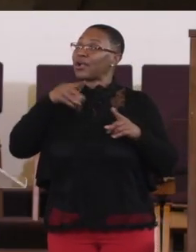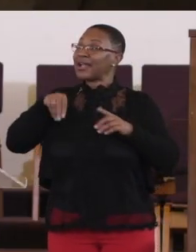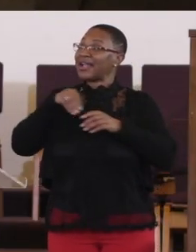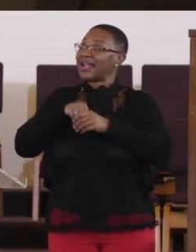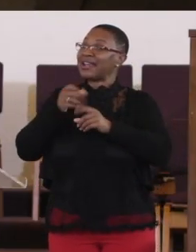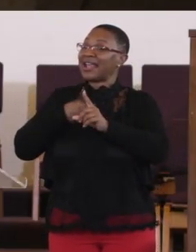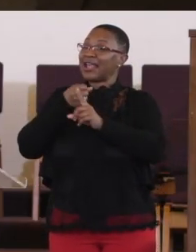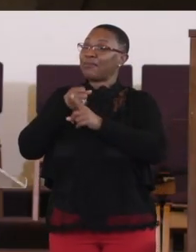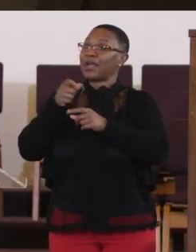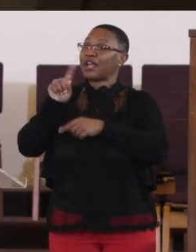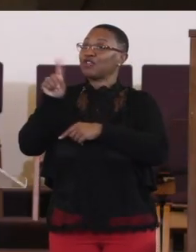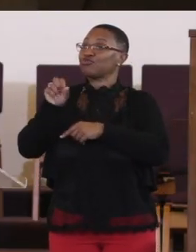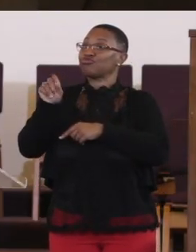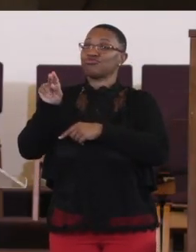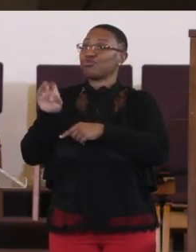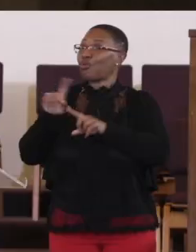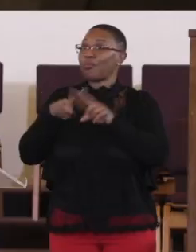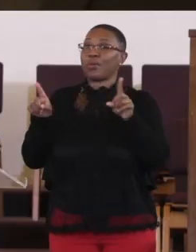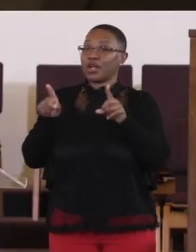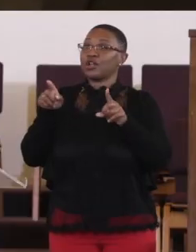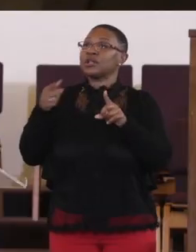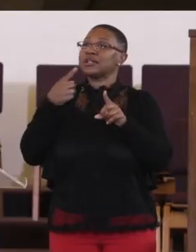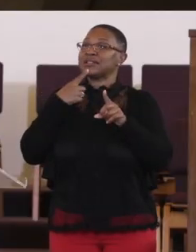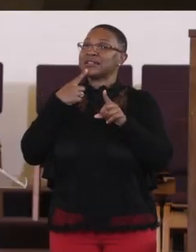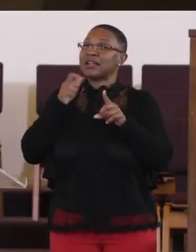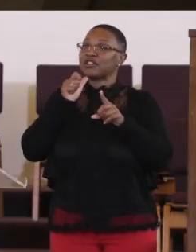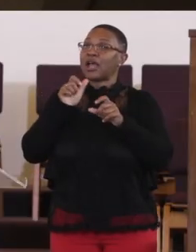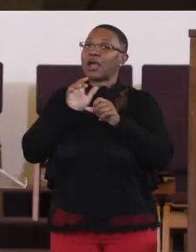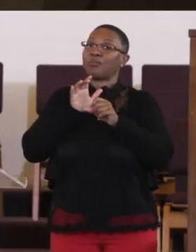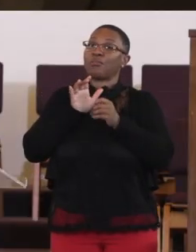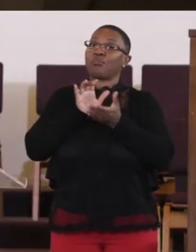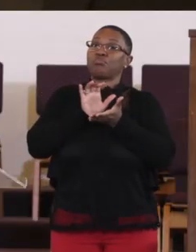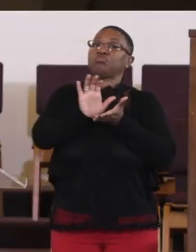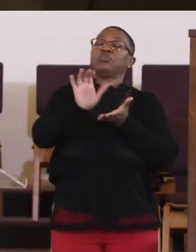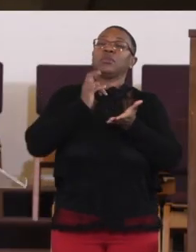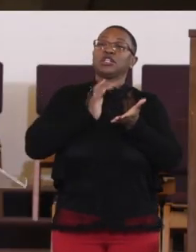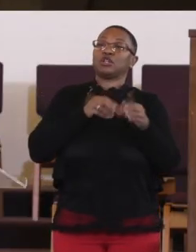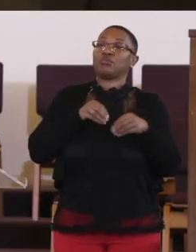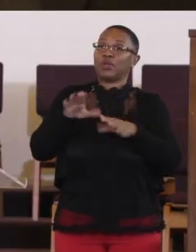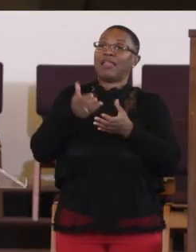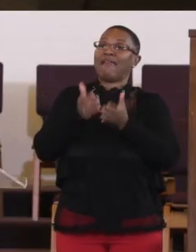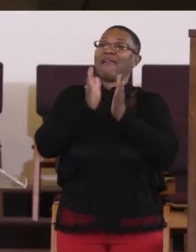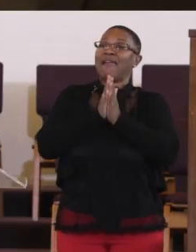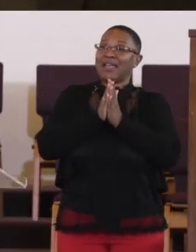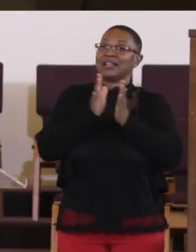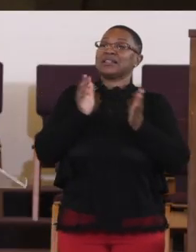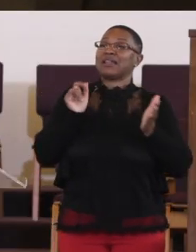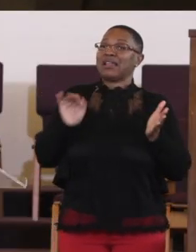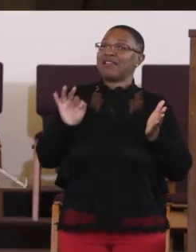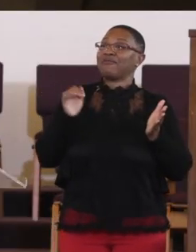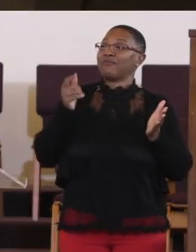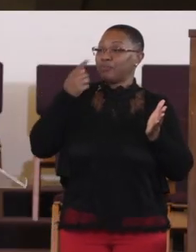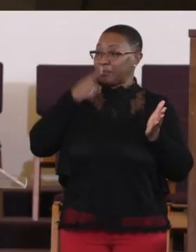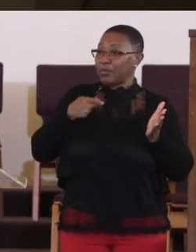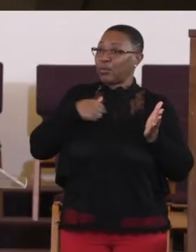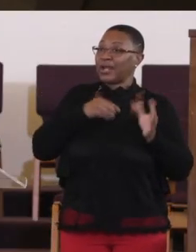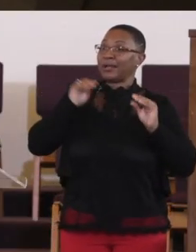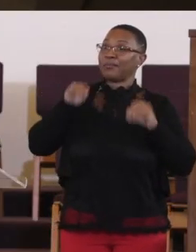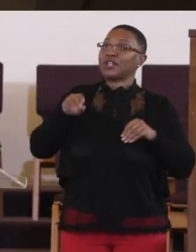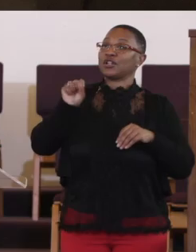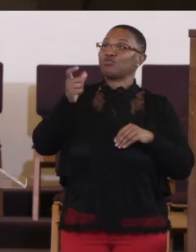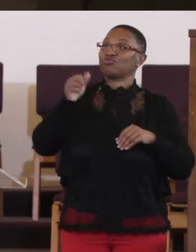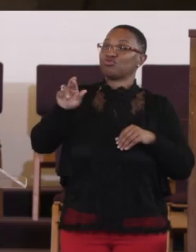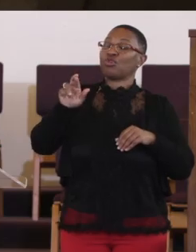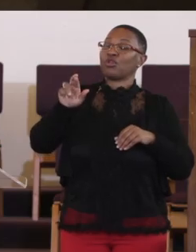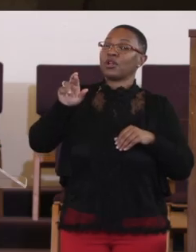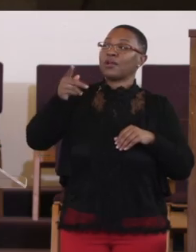zone, but we were, like you said, you wasn't pushing us to move. Right. You was asking us, is it okay to put the solar panels?